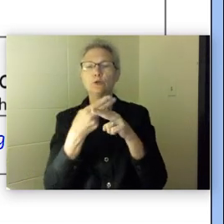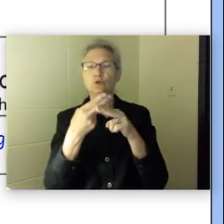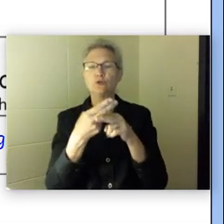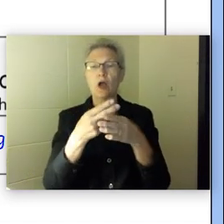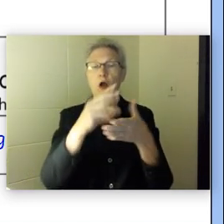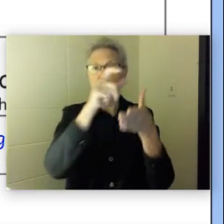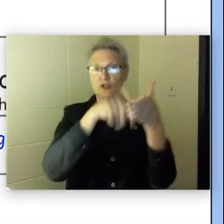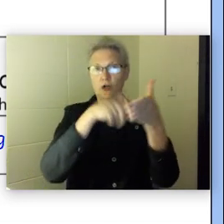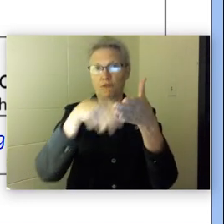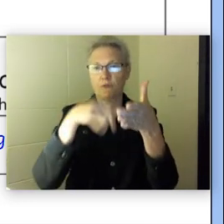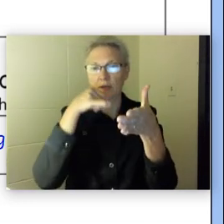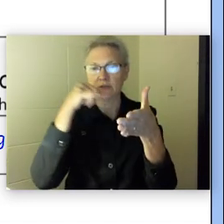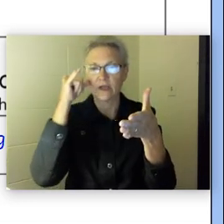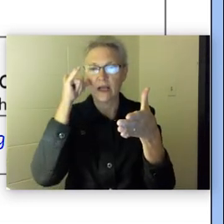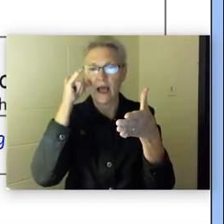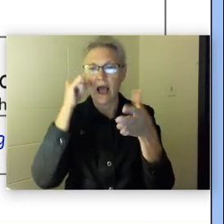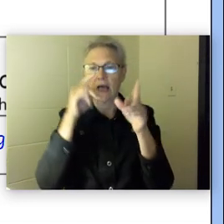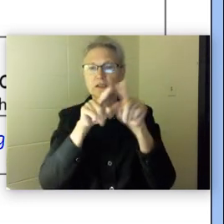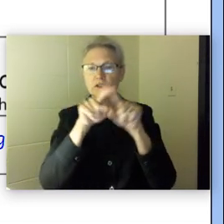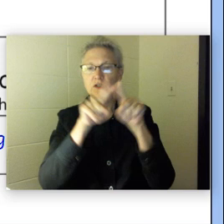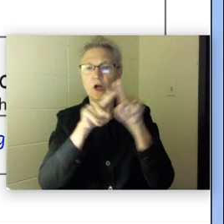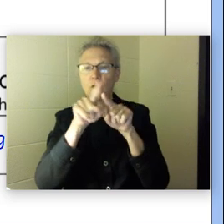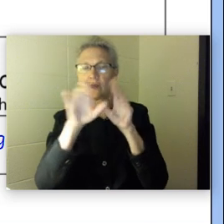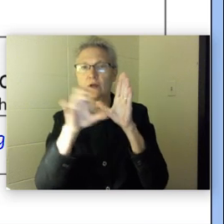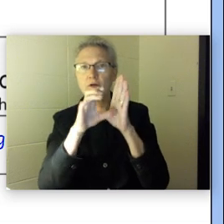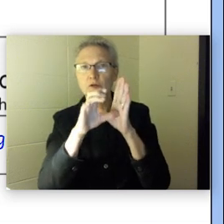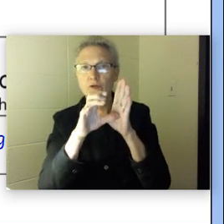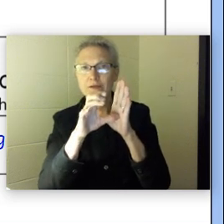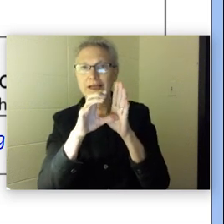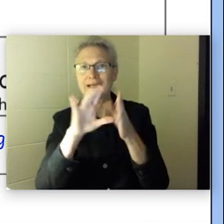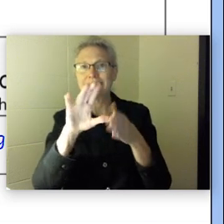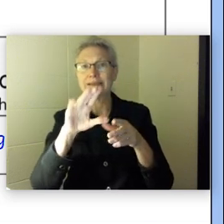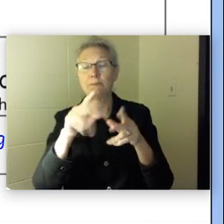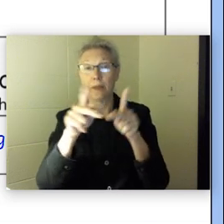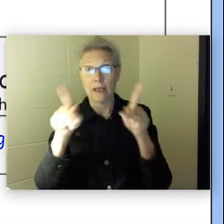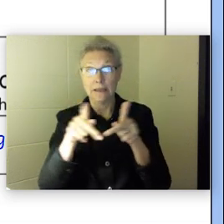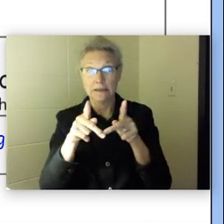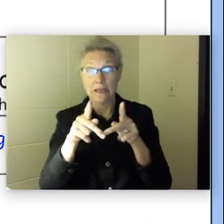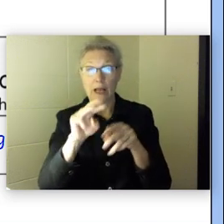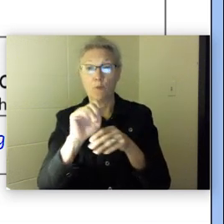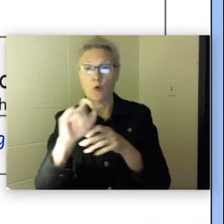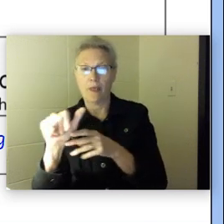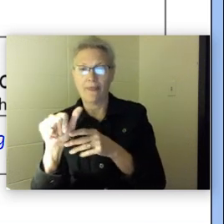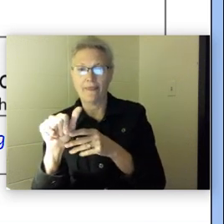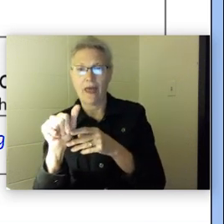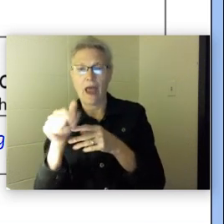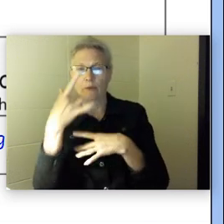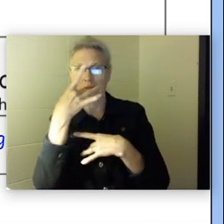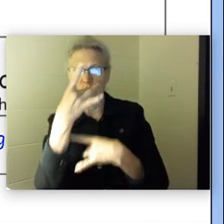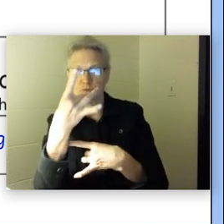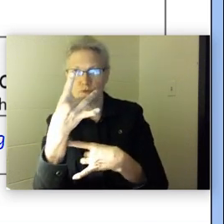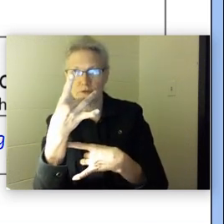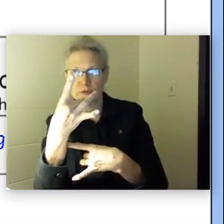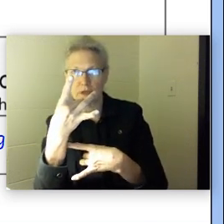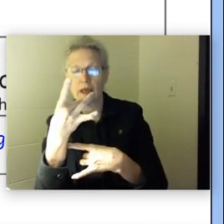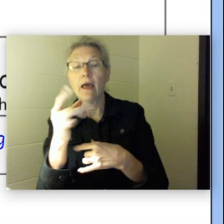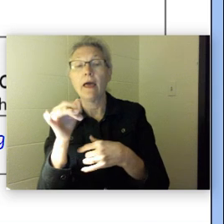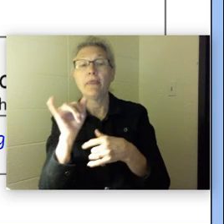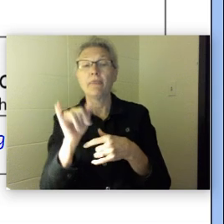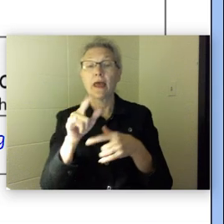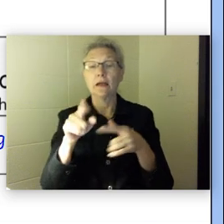yesterday and I starred the characters and setting and moral that I was interested in.